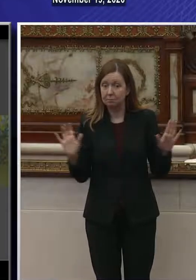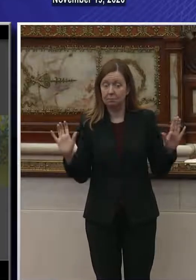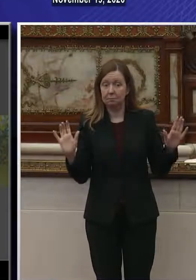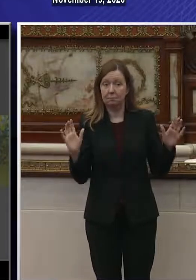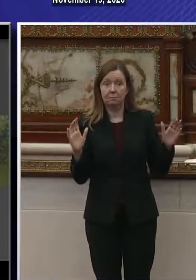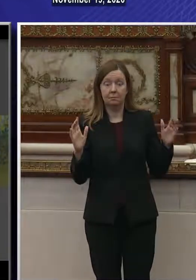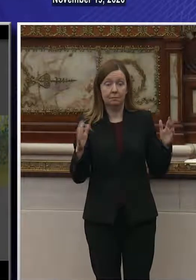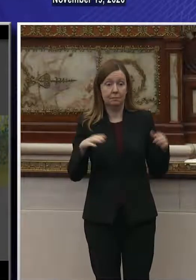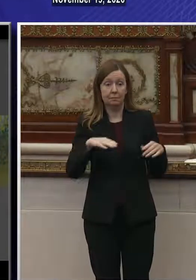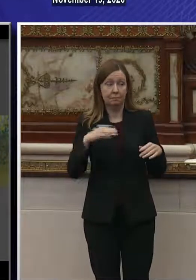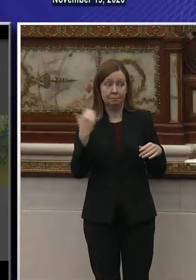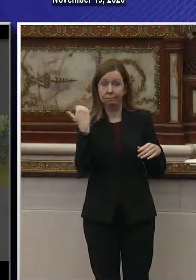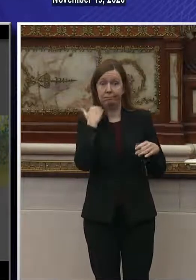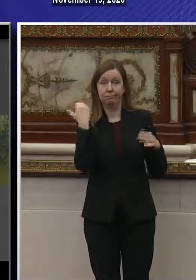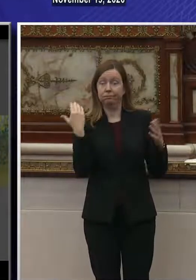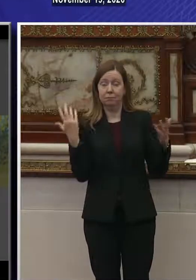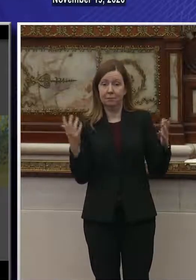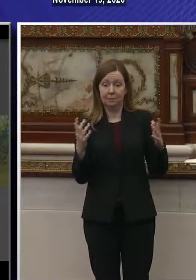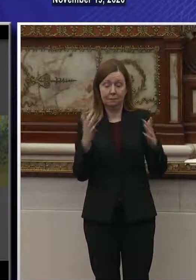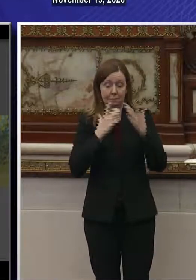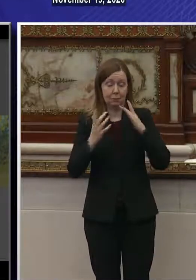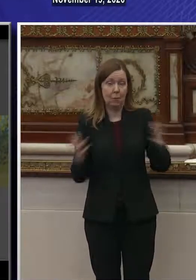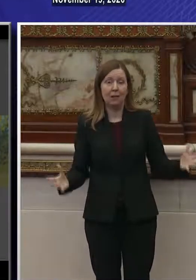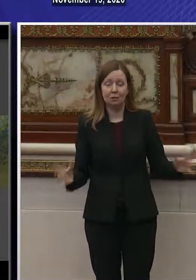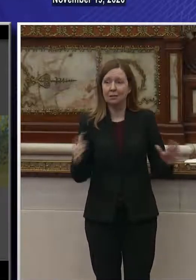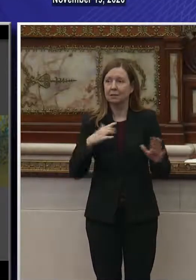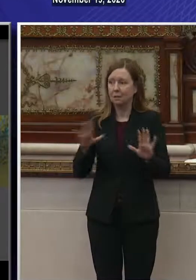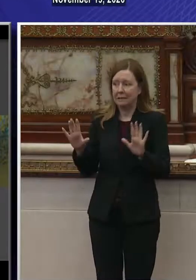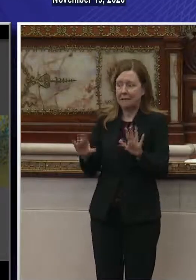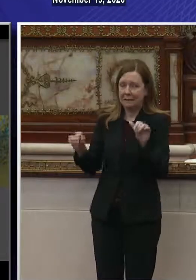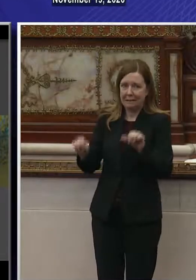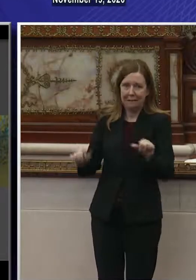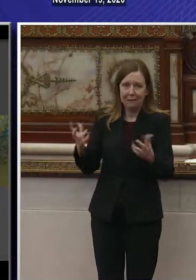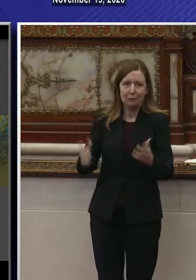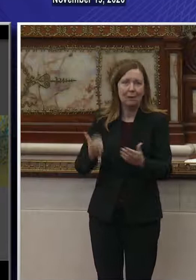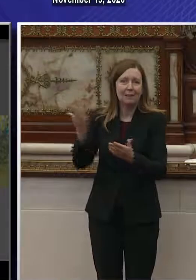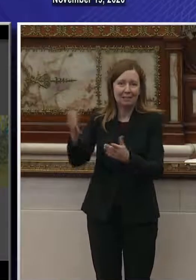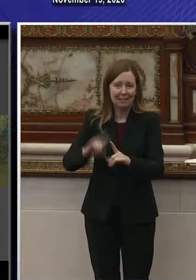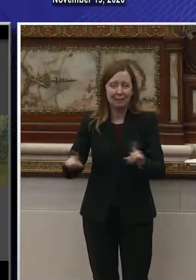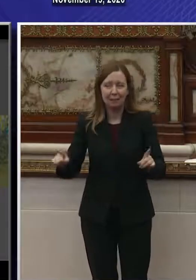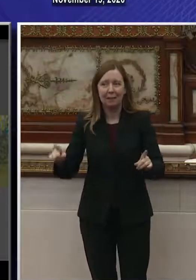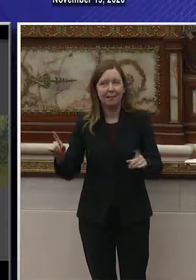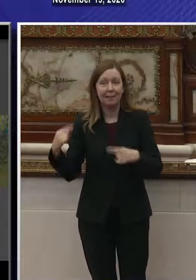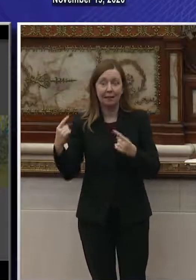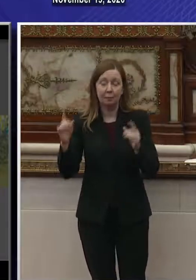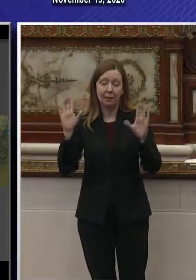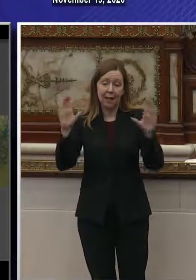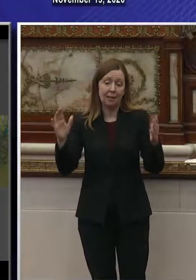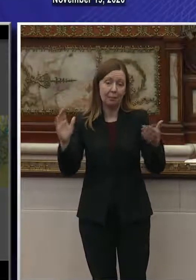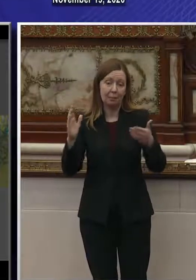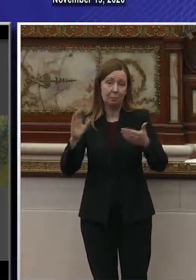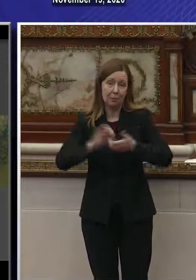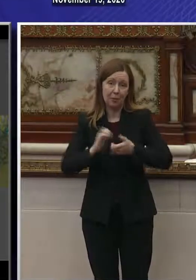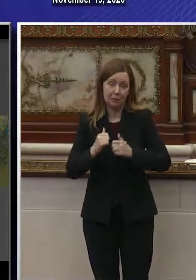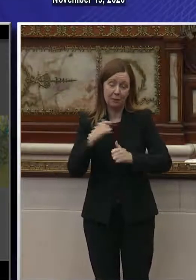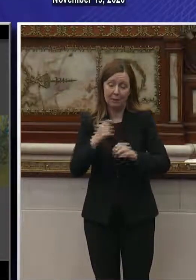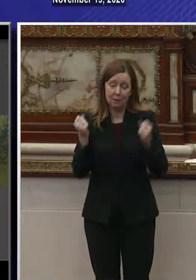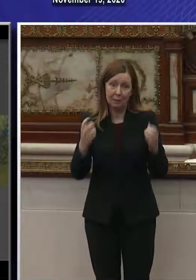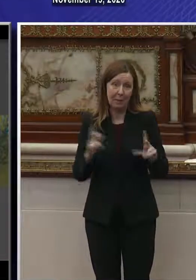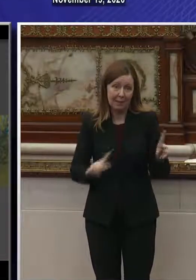cash-strapped and over-tapped as it is. So as I say, I almost hazard to suggest this, but they have been excellent partners with us in a lot of